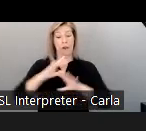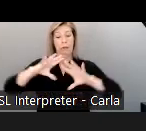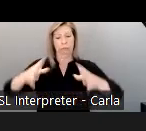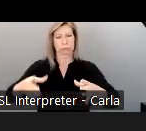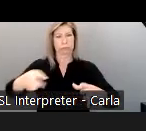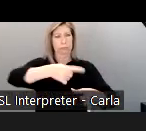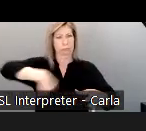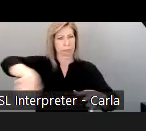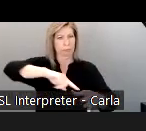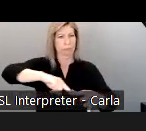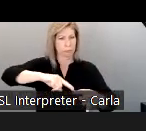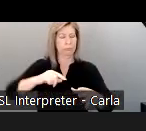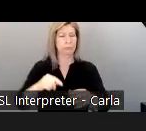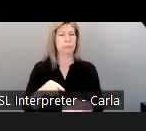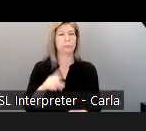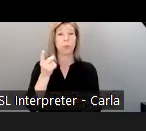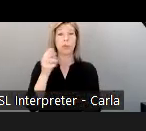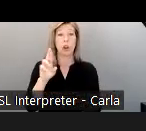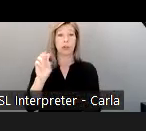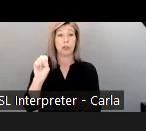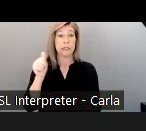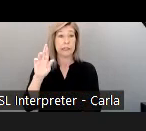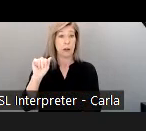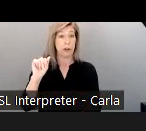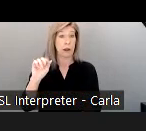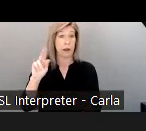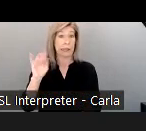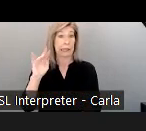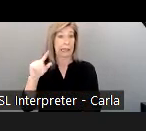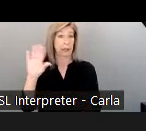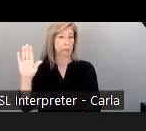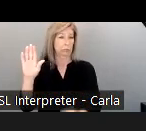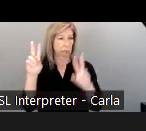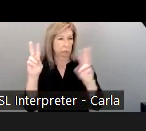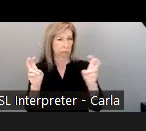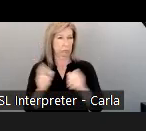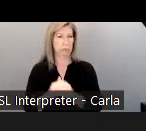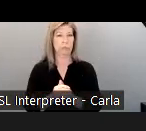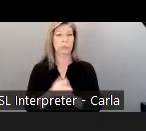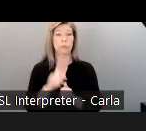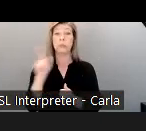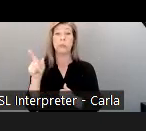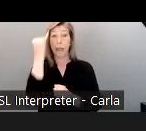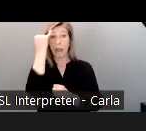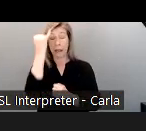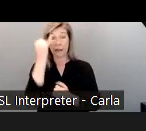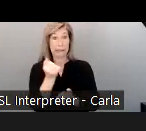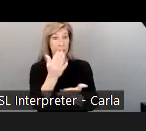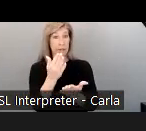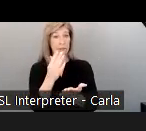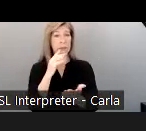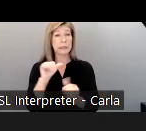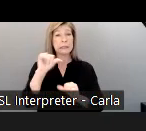King. The central proposition of the science of social justice is that social justice